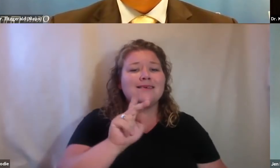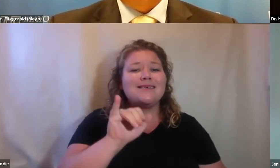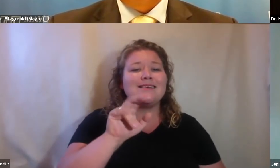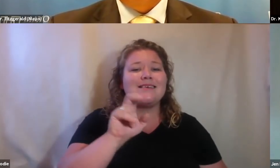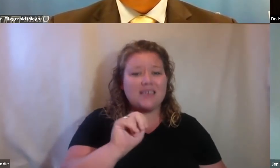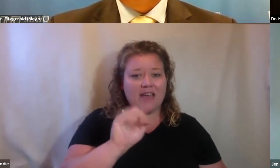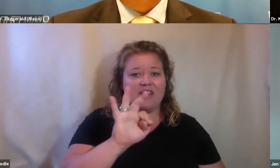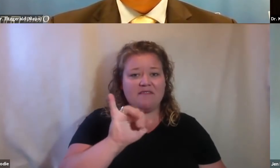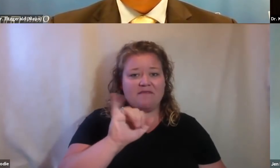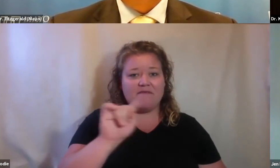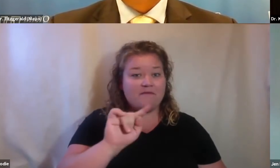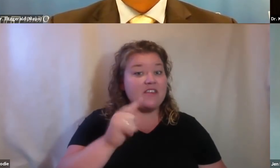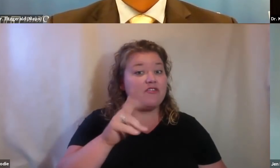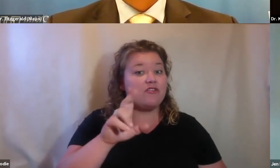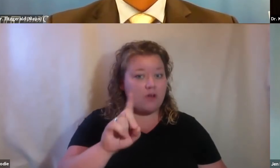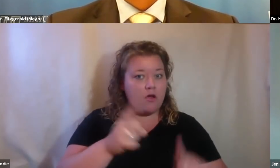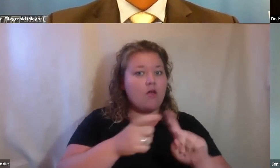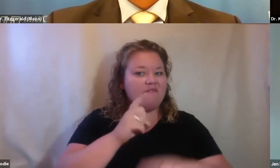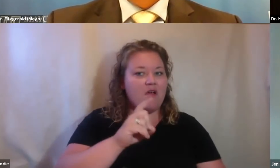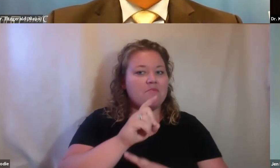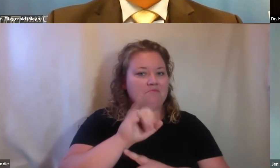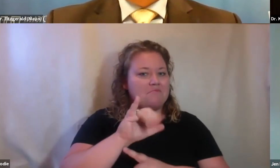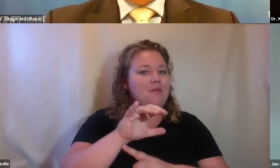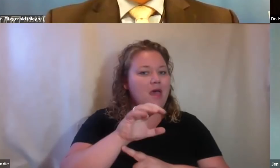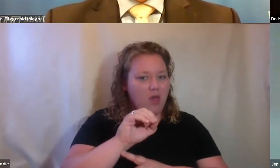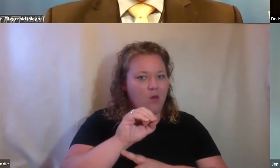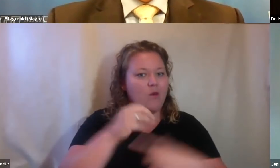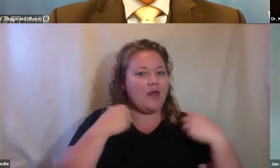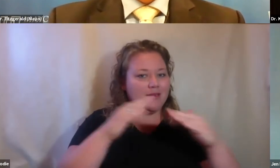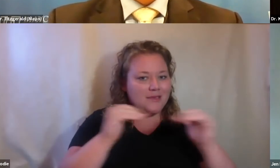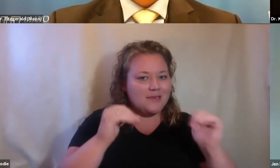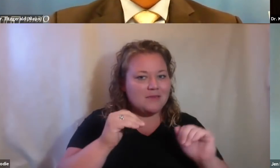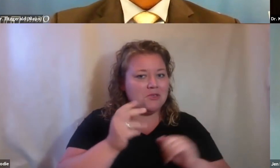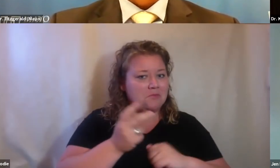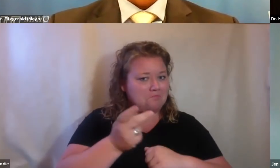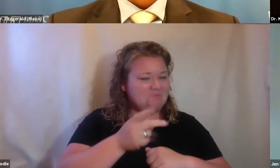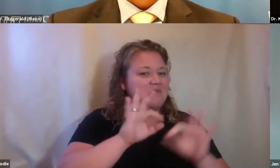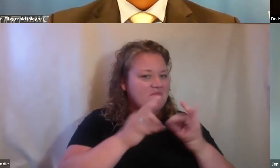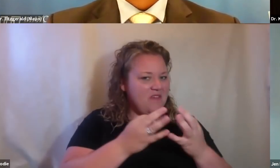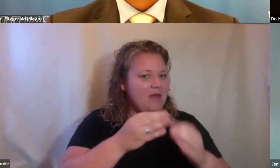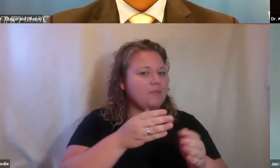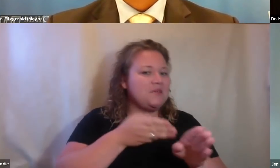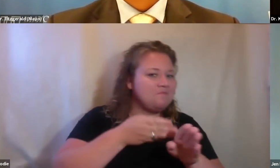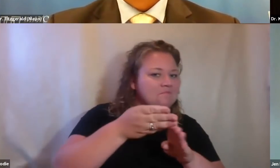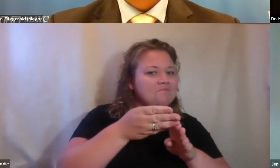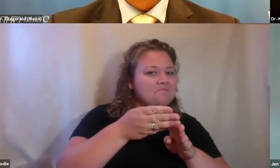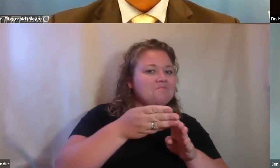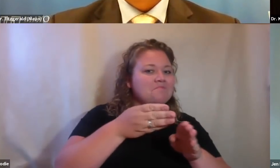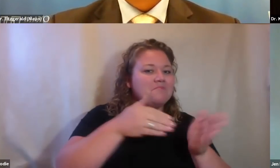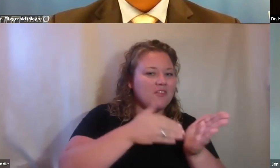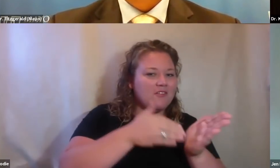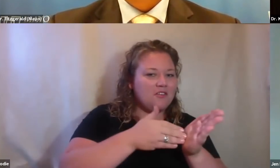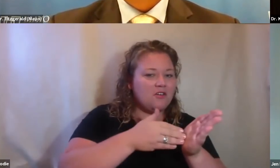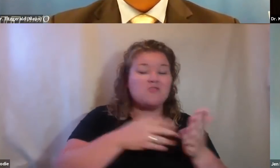from Mayo Clinic Health System. So thank you both for being with us today. Again, this collaborative spans Mayo